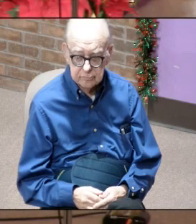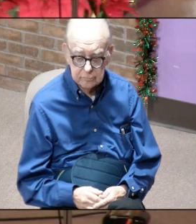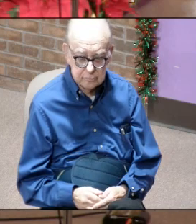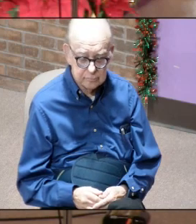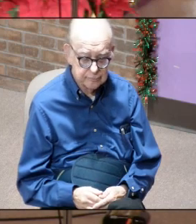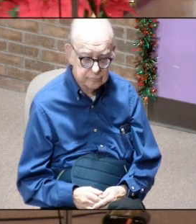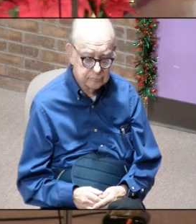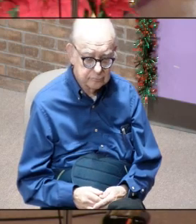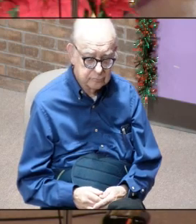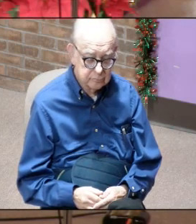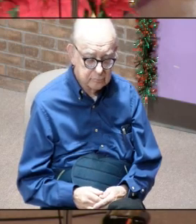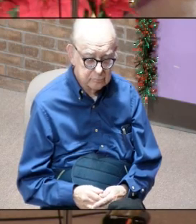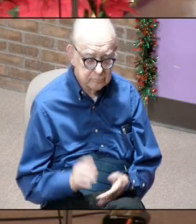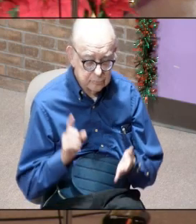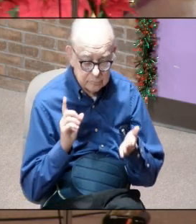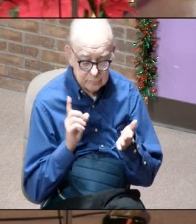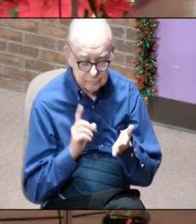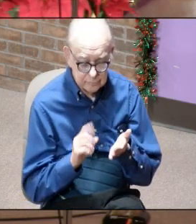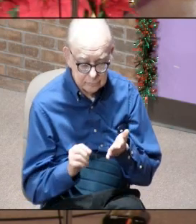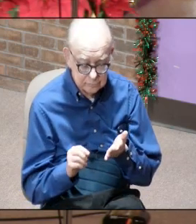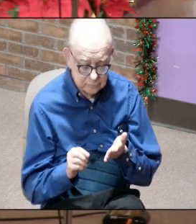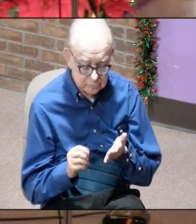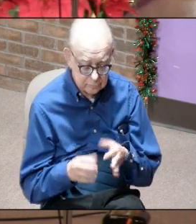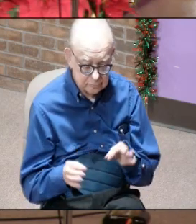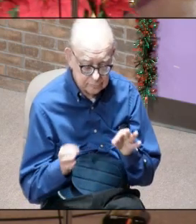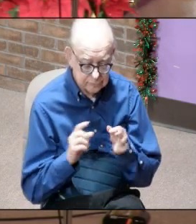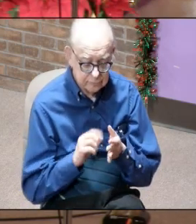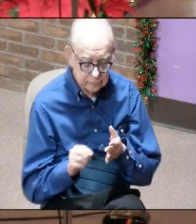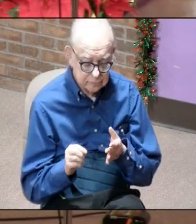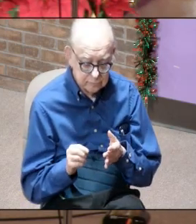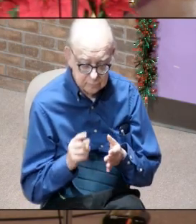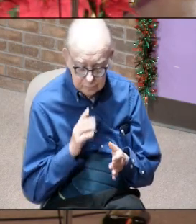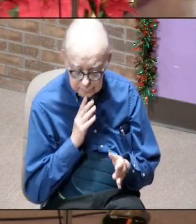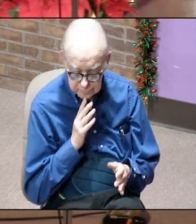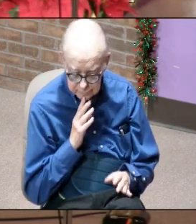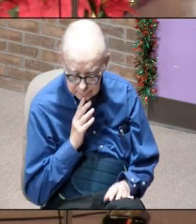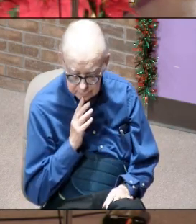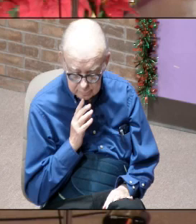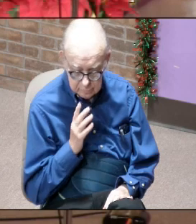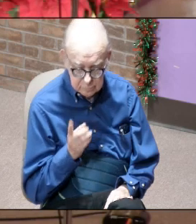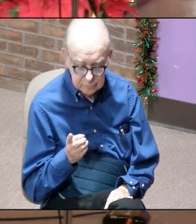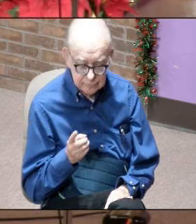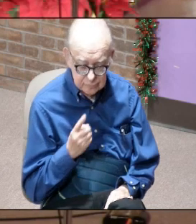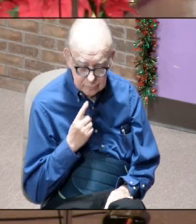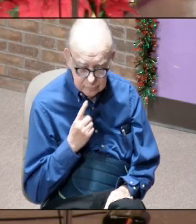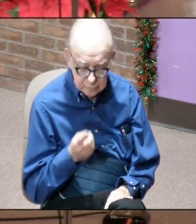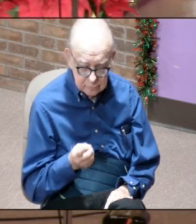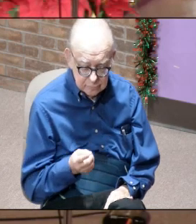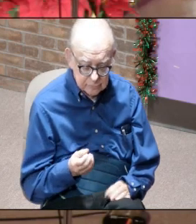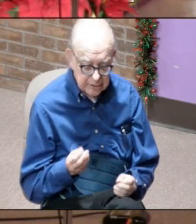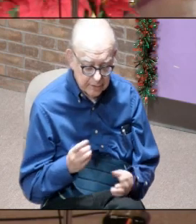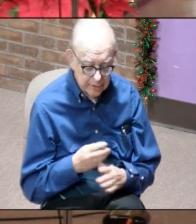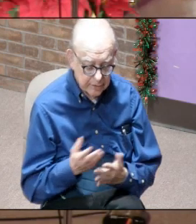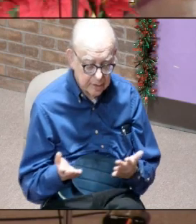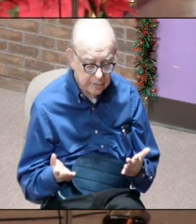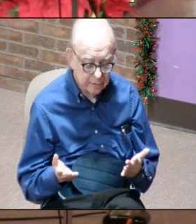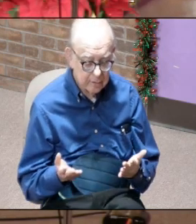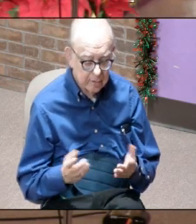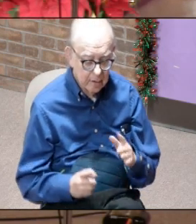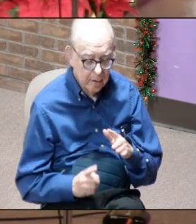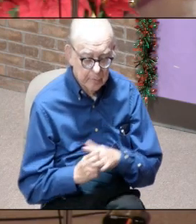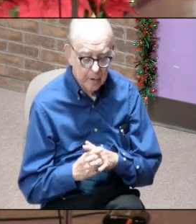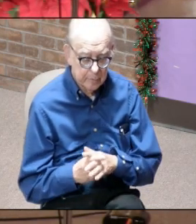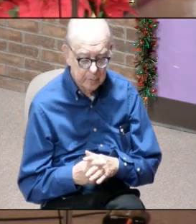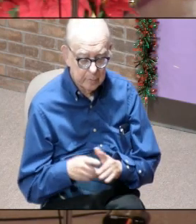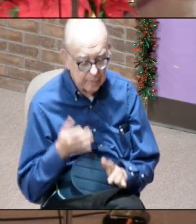A newsflash. I quit looking at a lot of them that come across my phone. And it'll